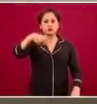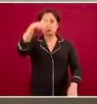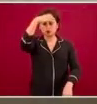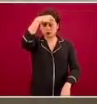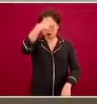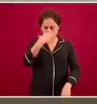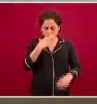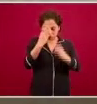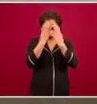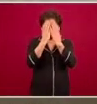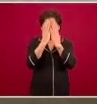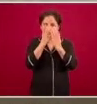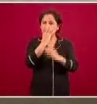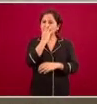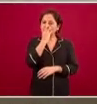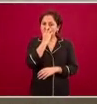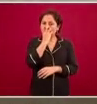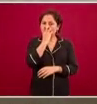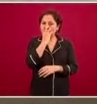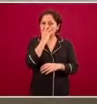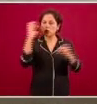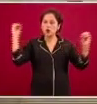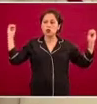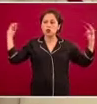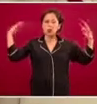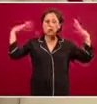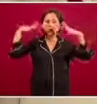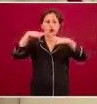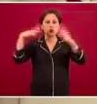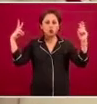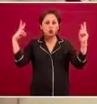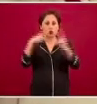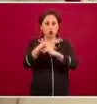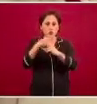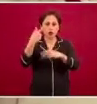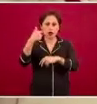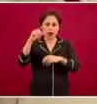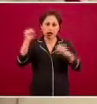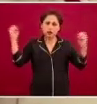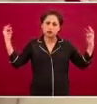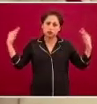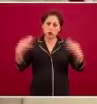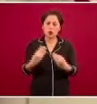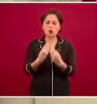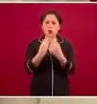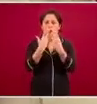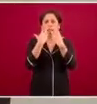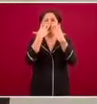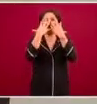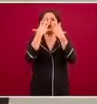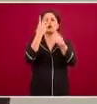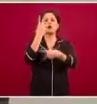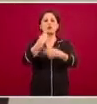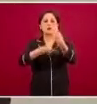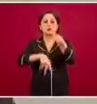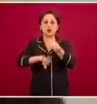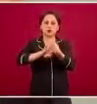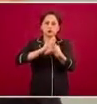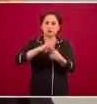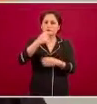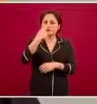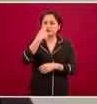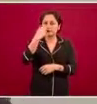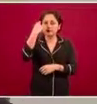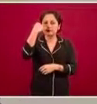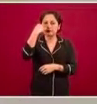these tunnels have special protection, eye protection, nostril protection, face protection, because through this